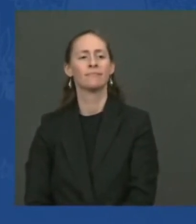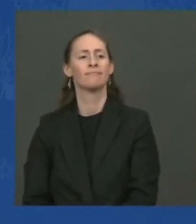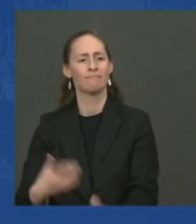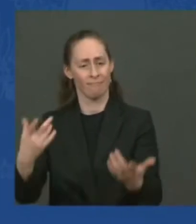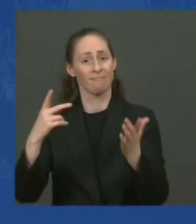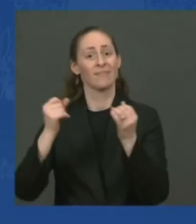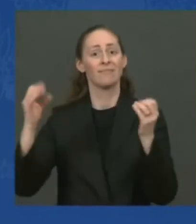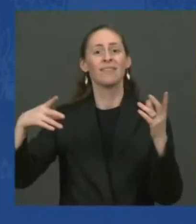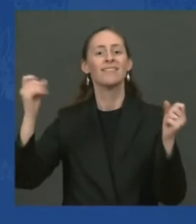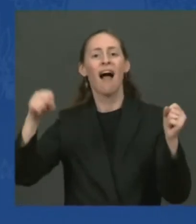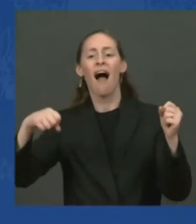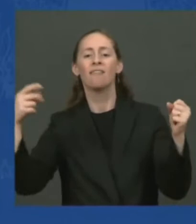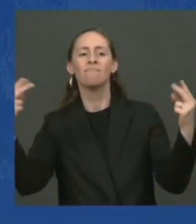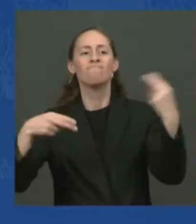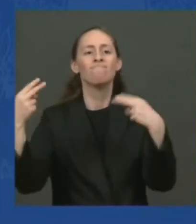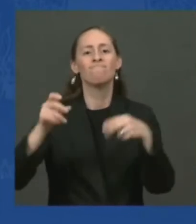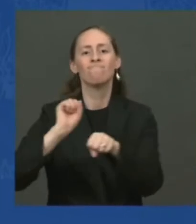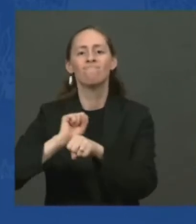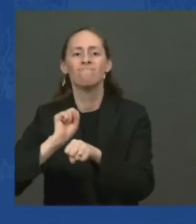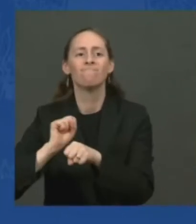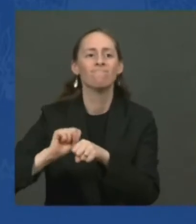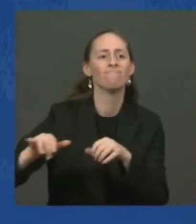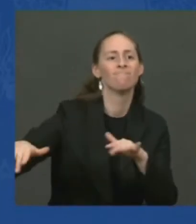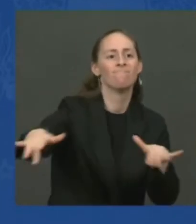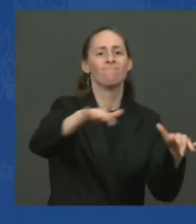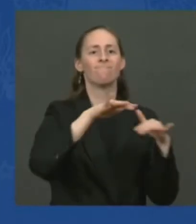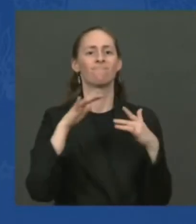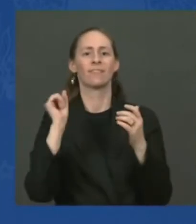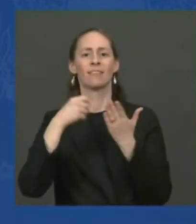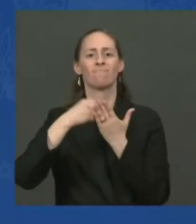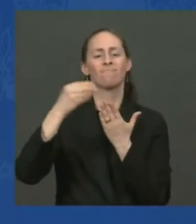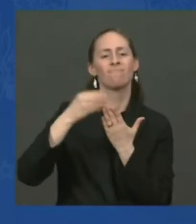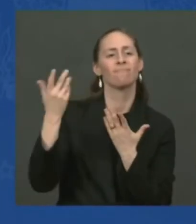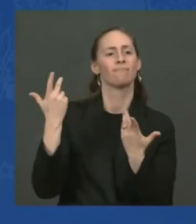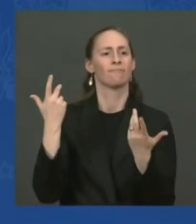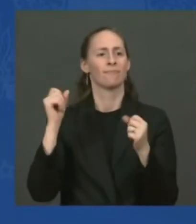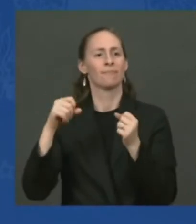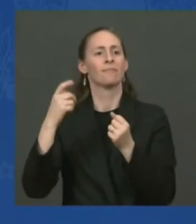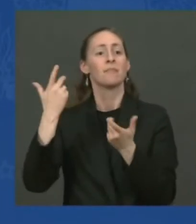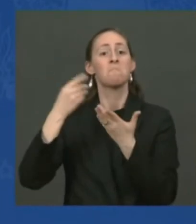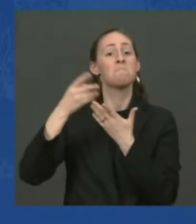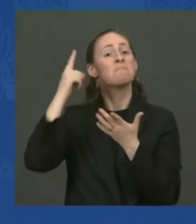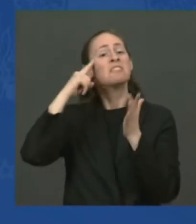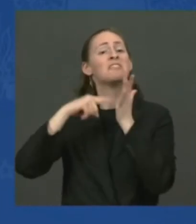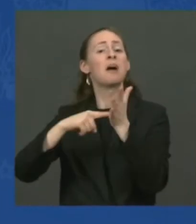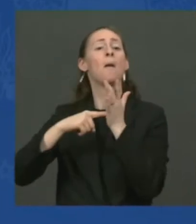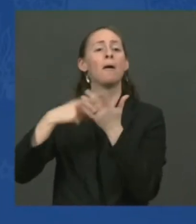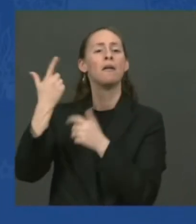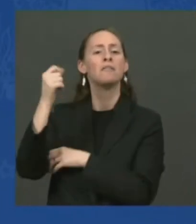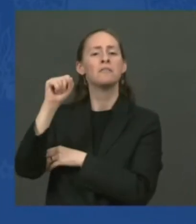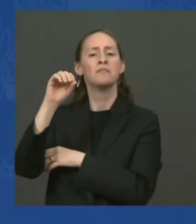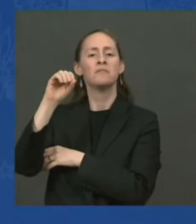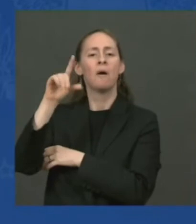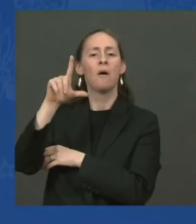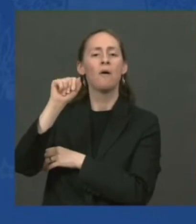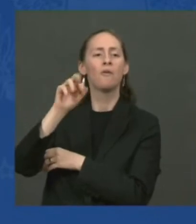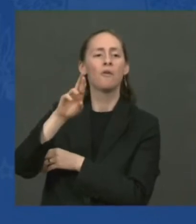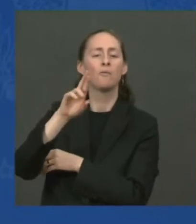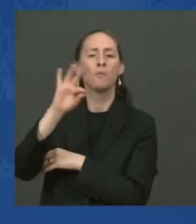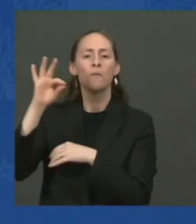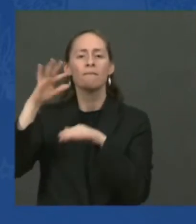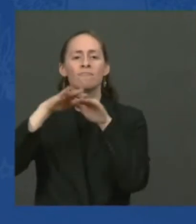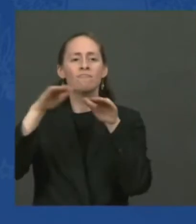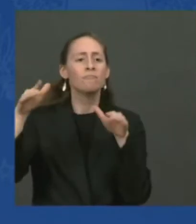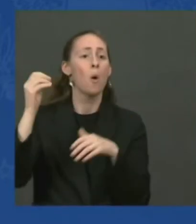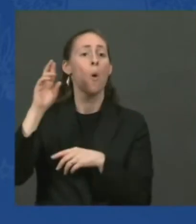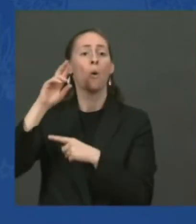solar panels, wind turbines, batteries to store energy and power for electric vehicles, including electric school buses, which will